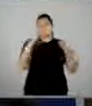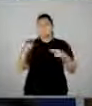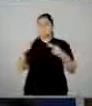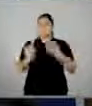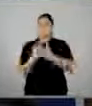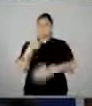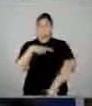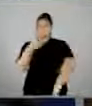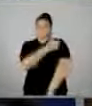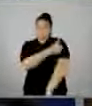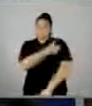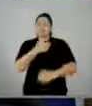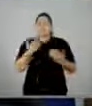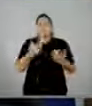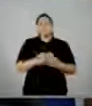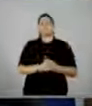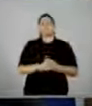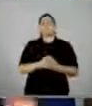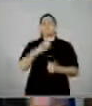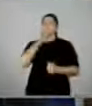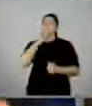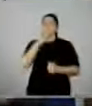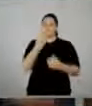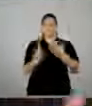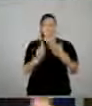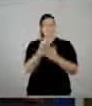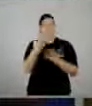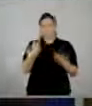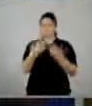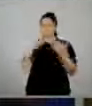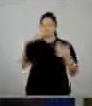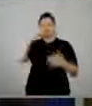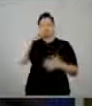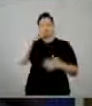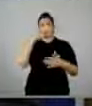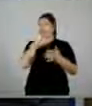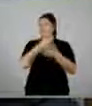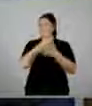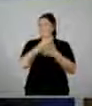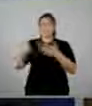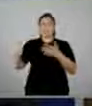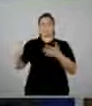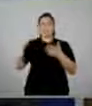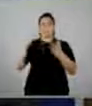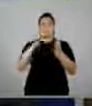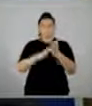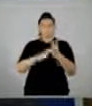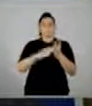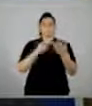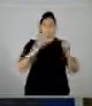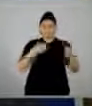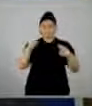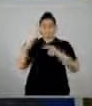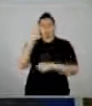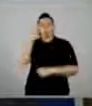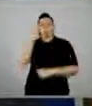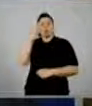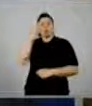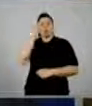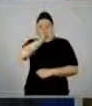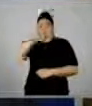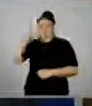people in any state or territory die per month in aged care facilities of what we used to call old age. And so the